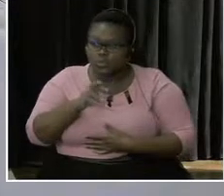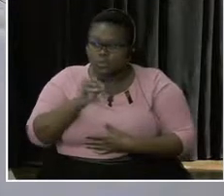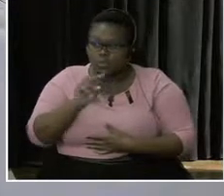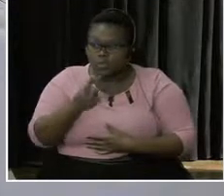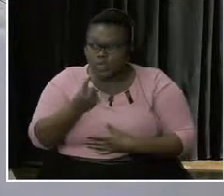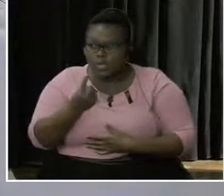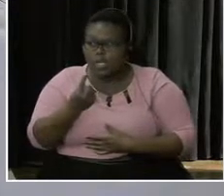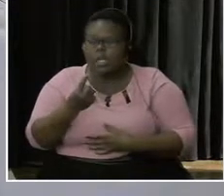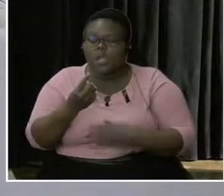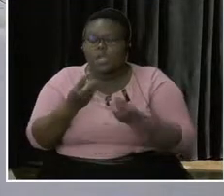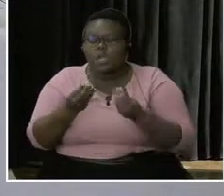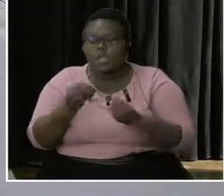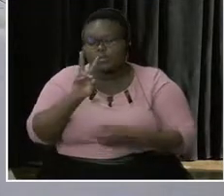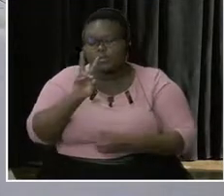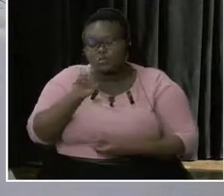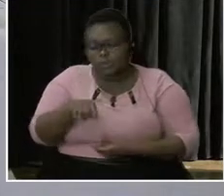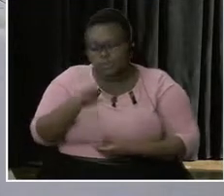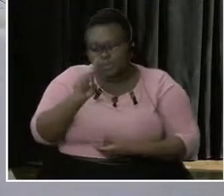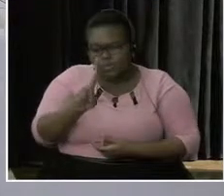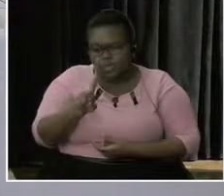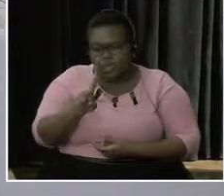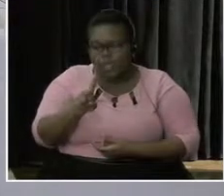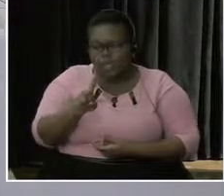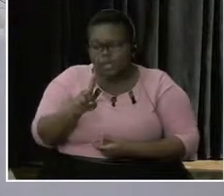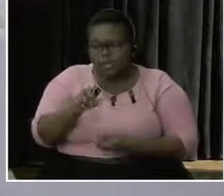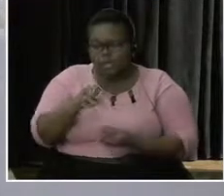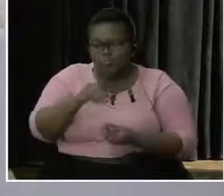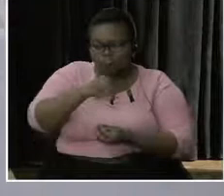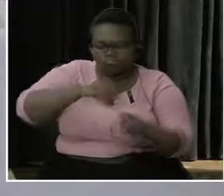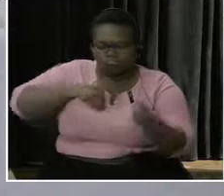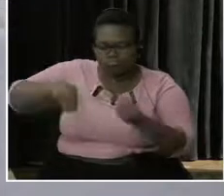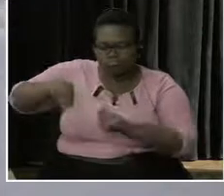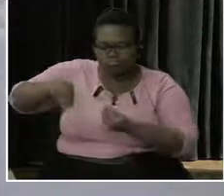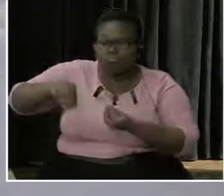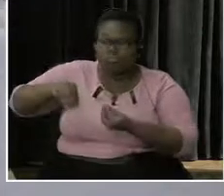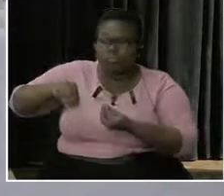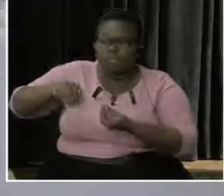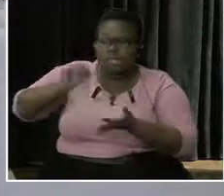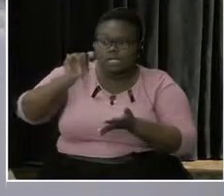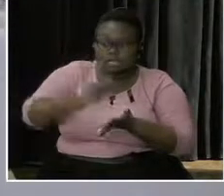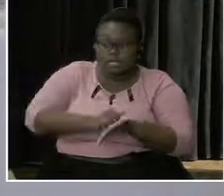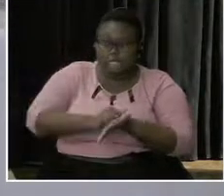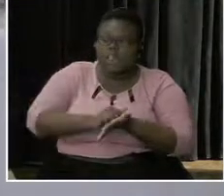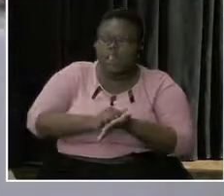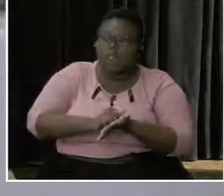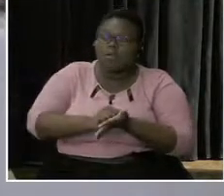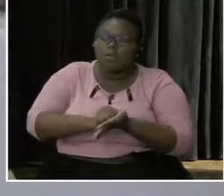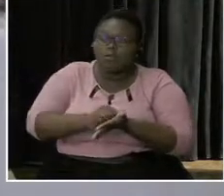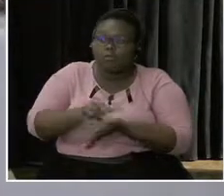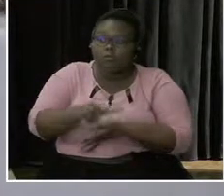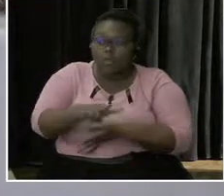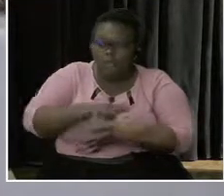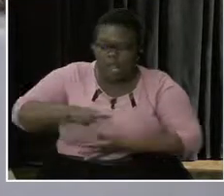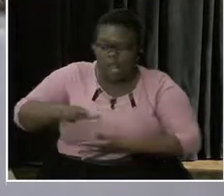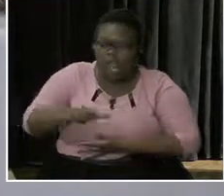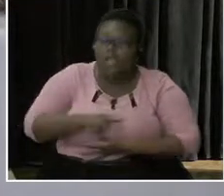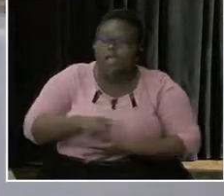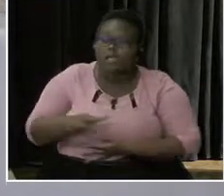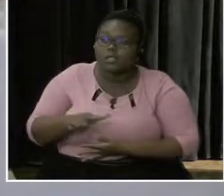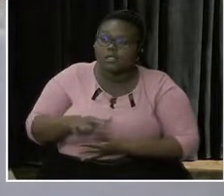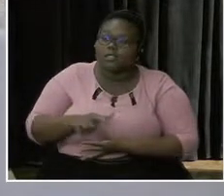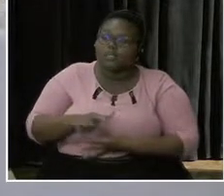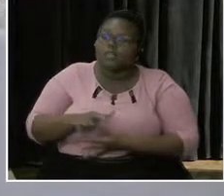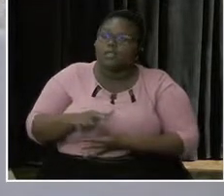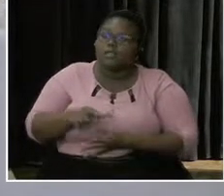Item 2.1, repurposing of demos land sales income from targeted land sale purchases to